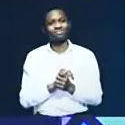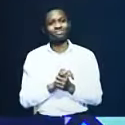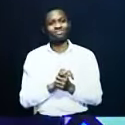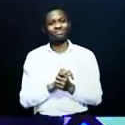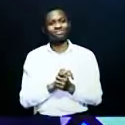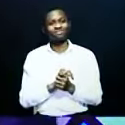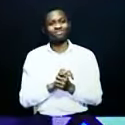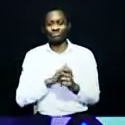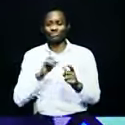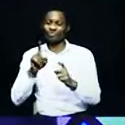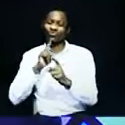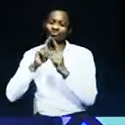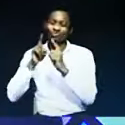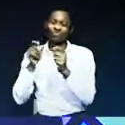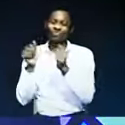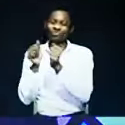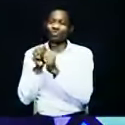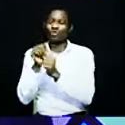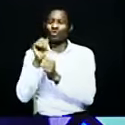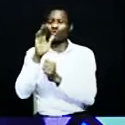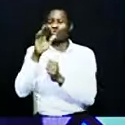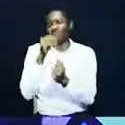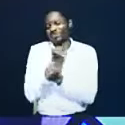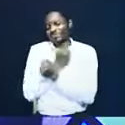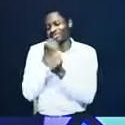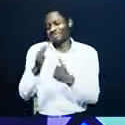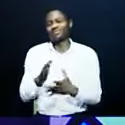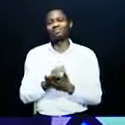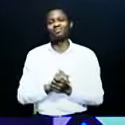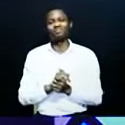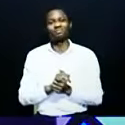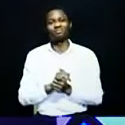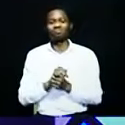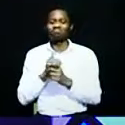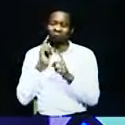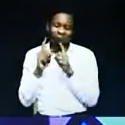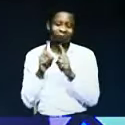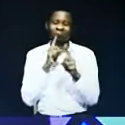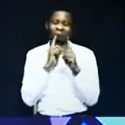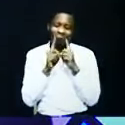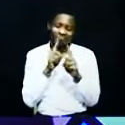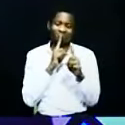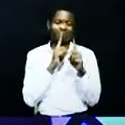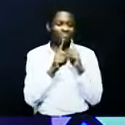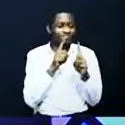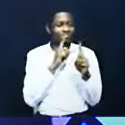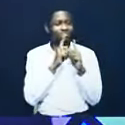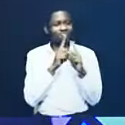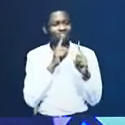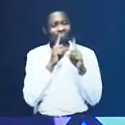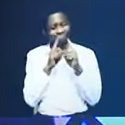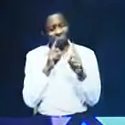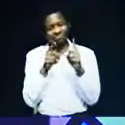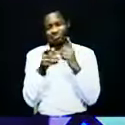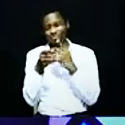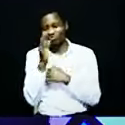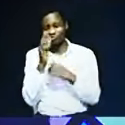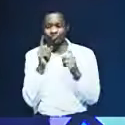my lover. We talk. We talk. We talk. Yekasa. We talk.